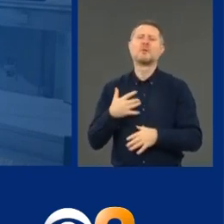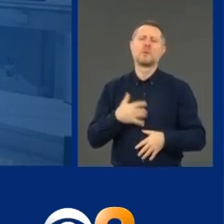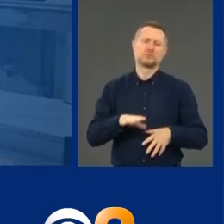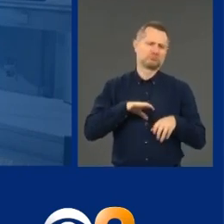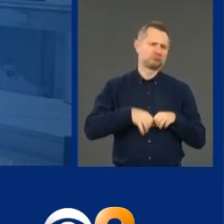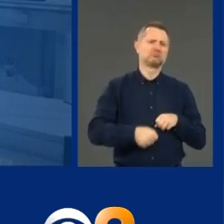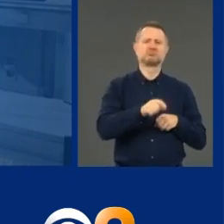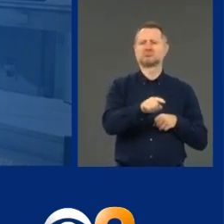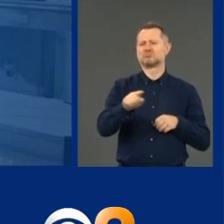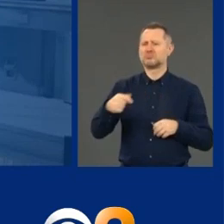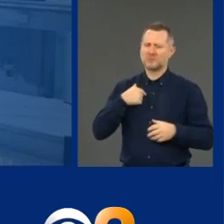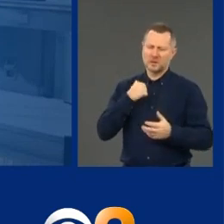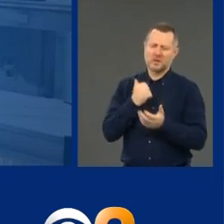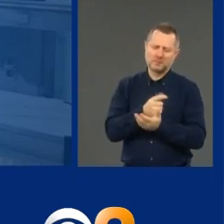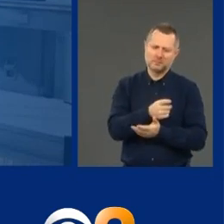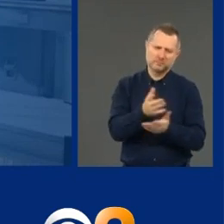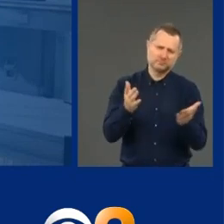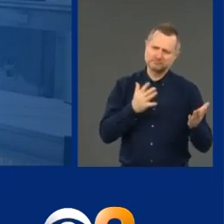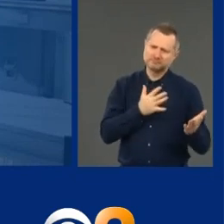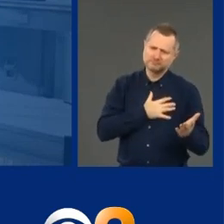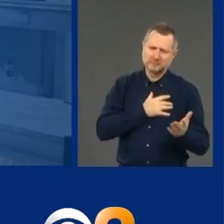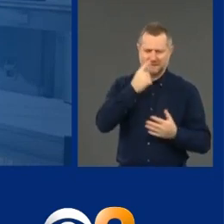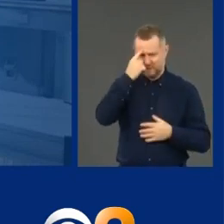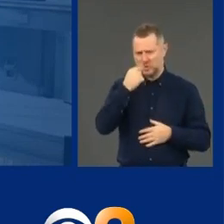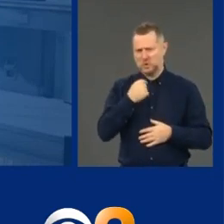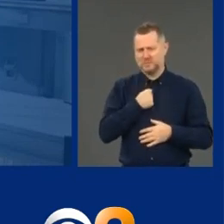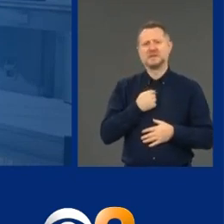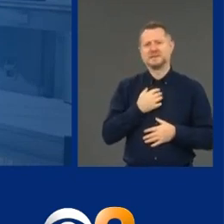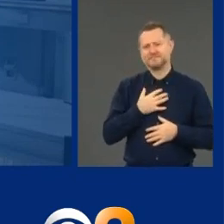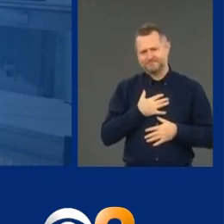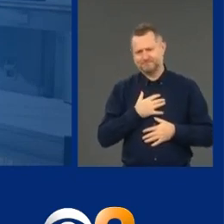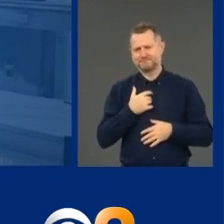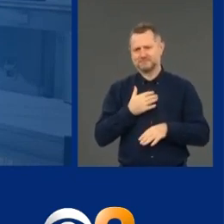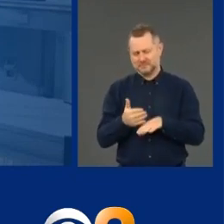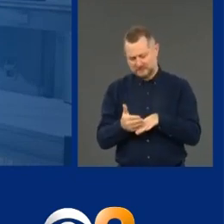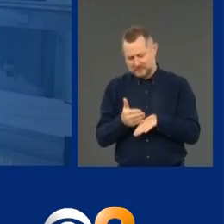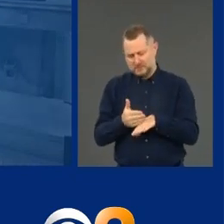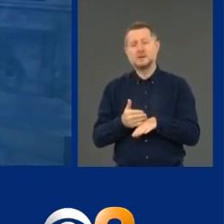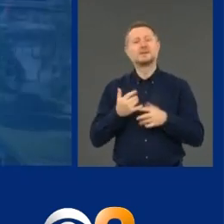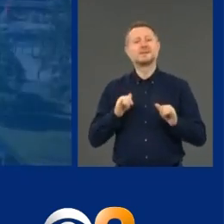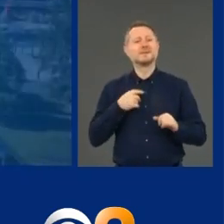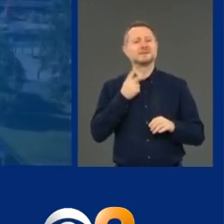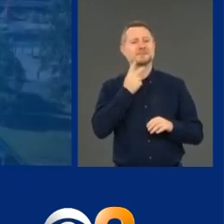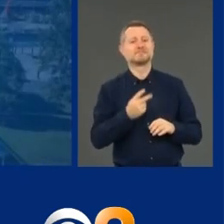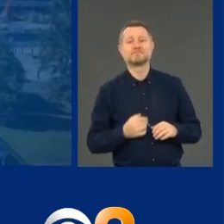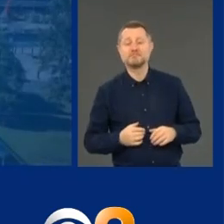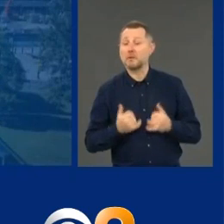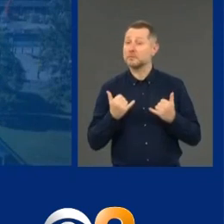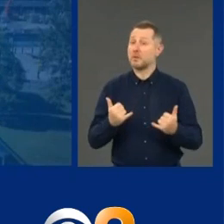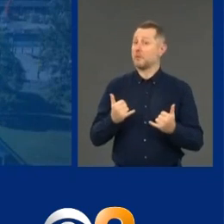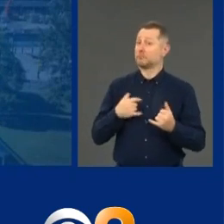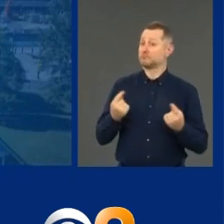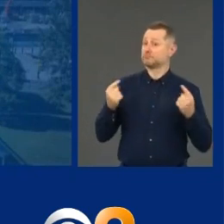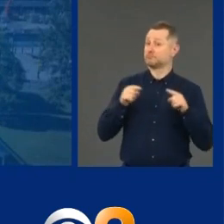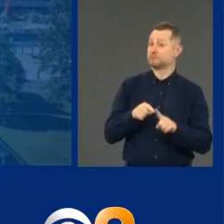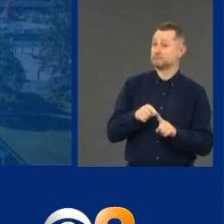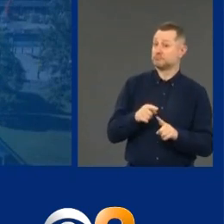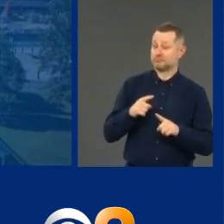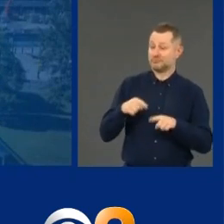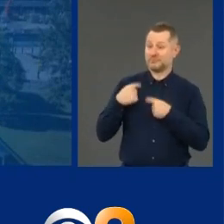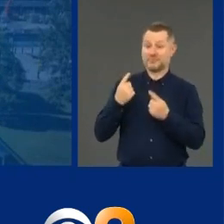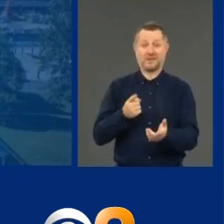But for me, it's just a sign that we're making real progress, and I feel good about that. We've been talking about